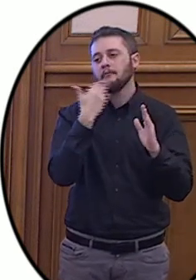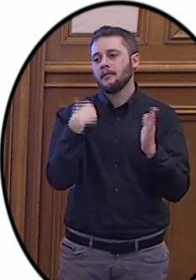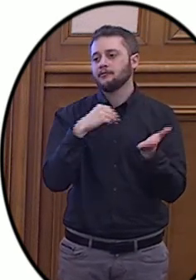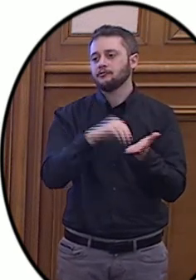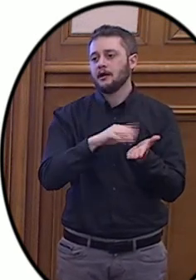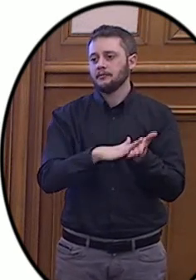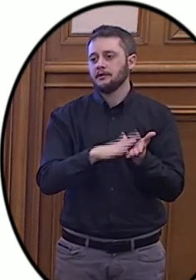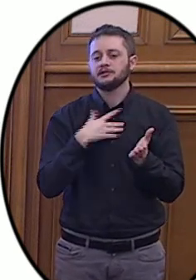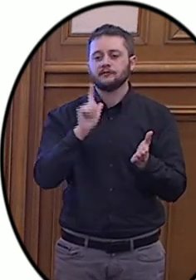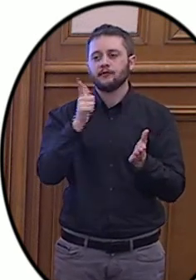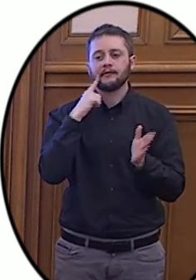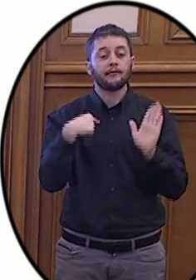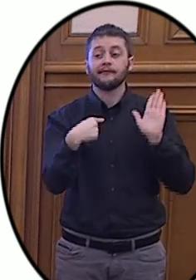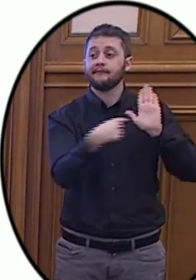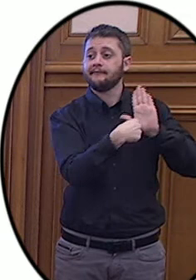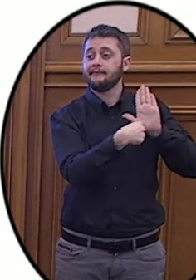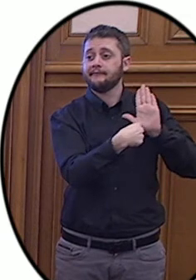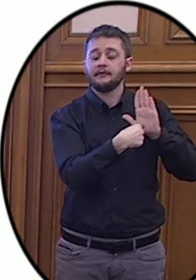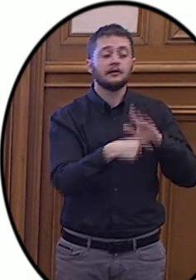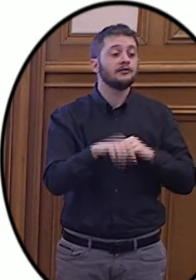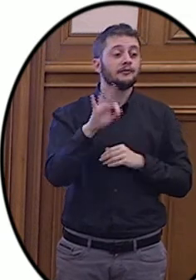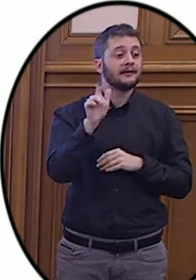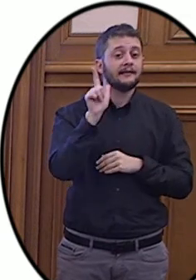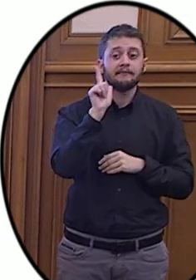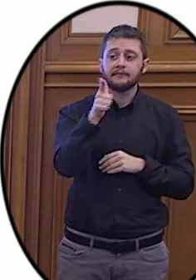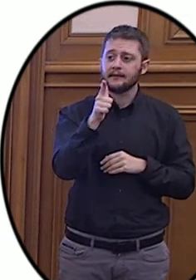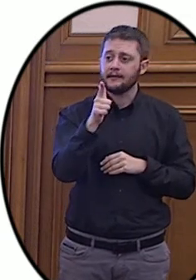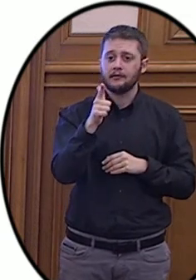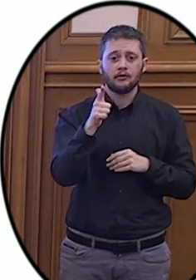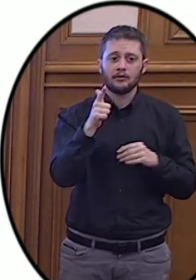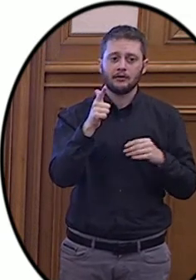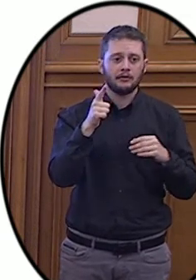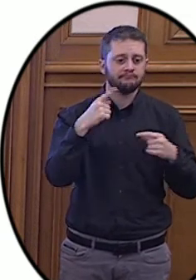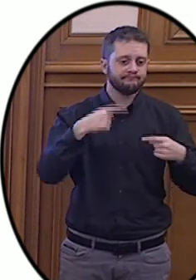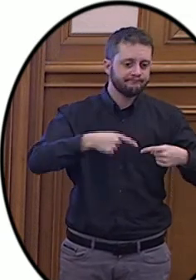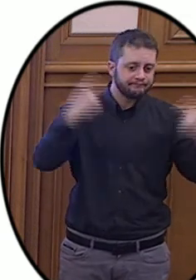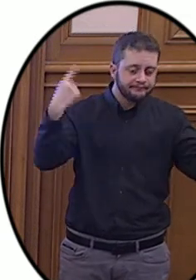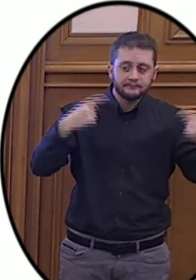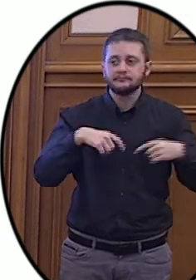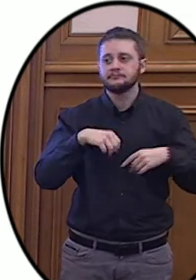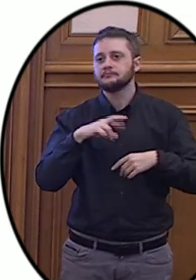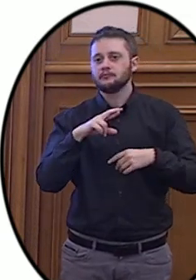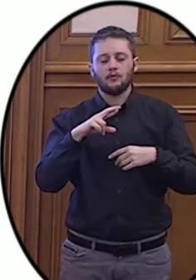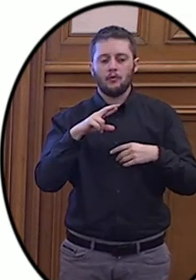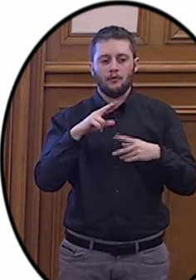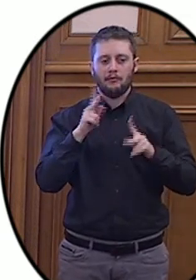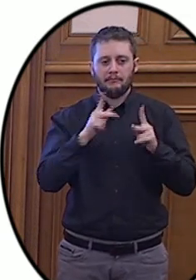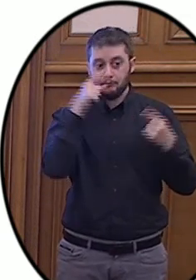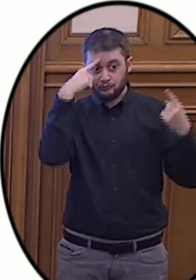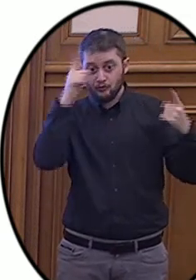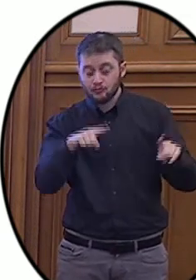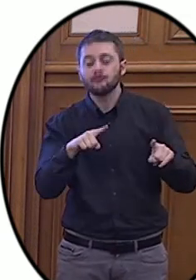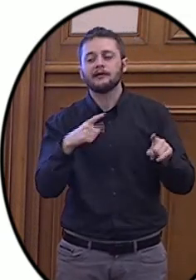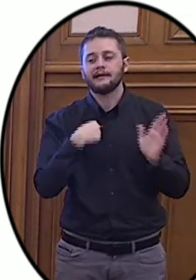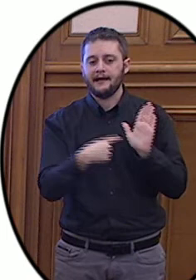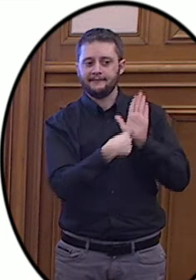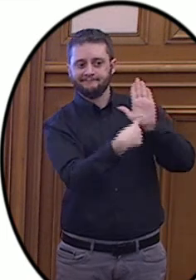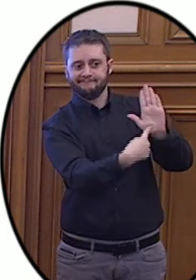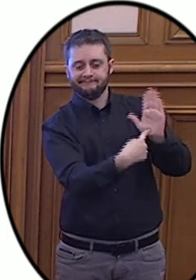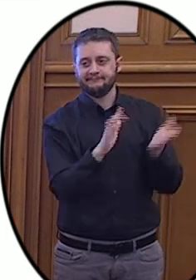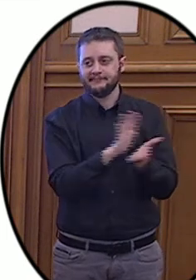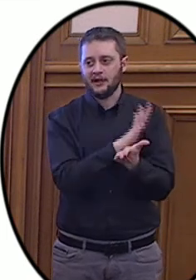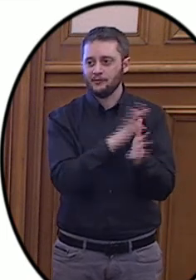documented clearly if there is ever a dispute about what was requested. And the housing provider